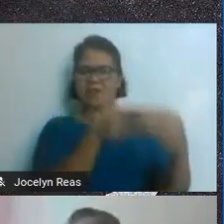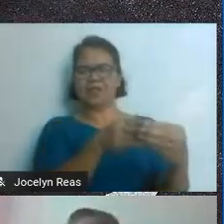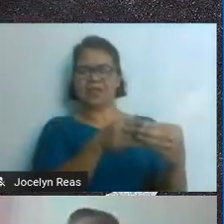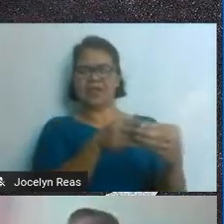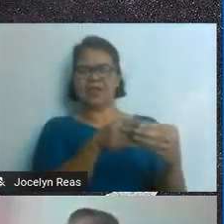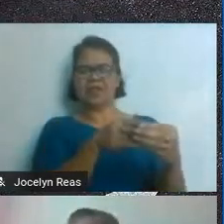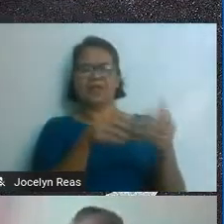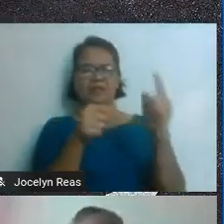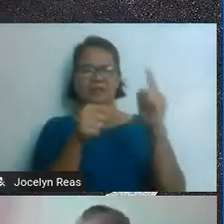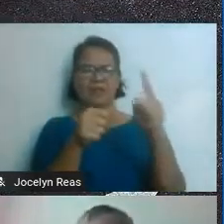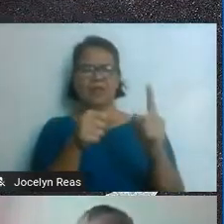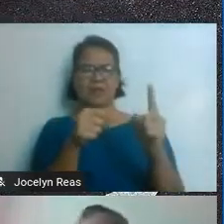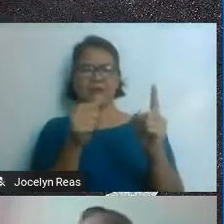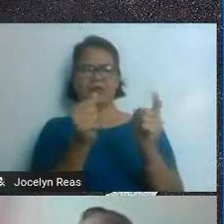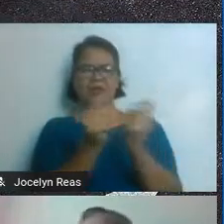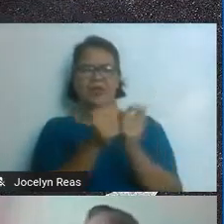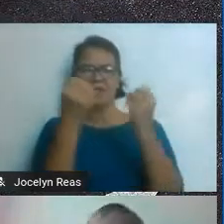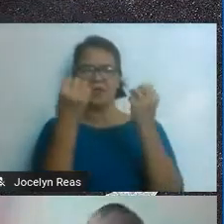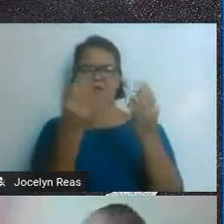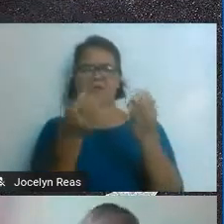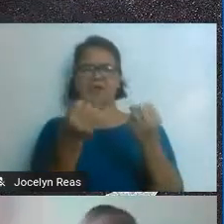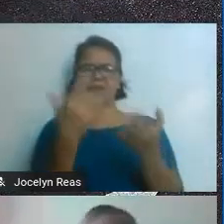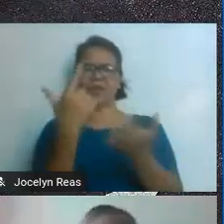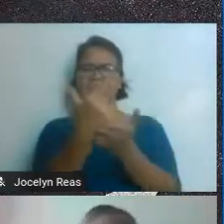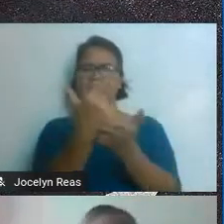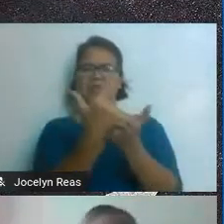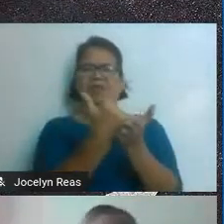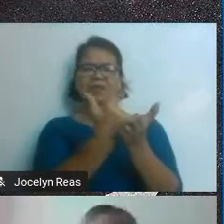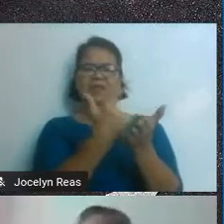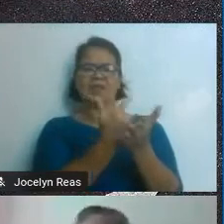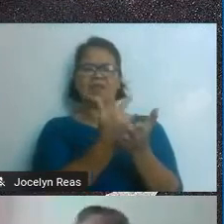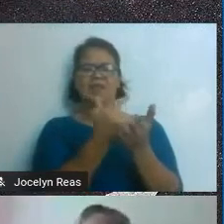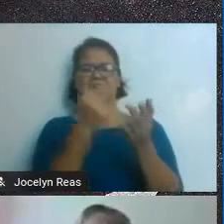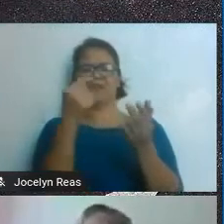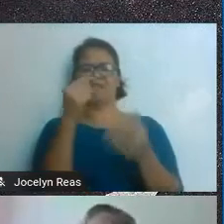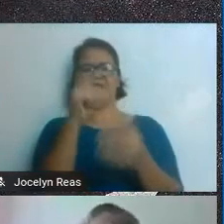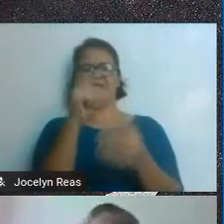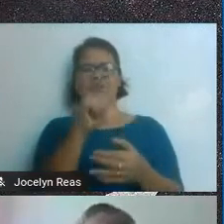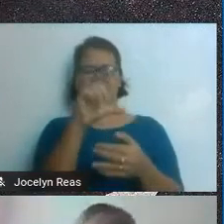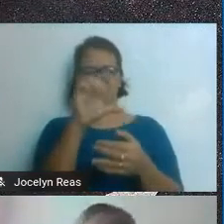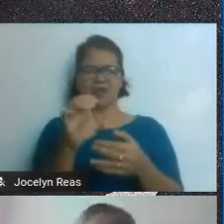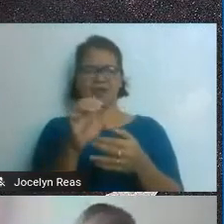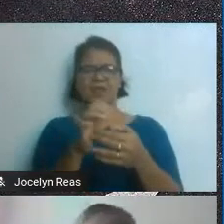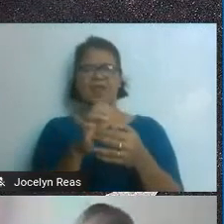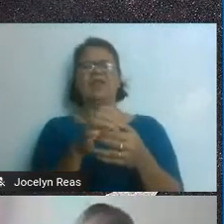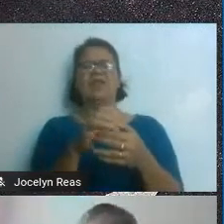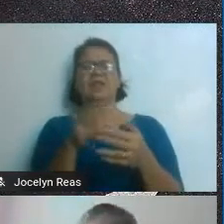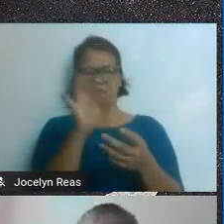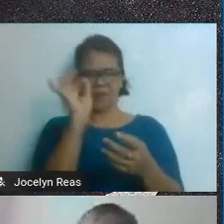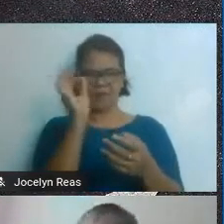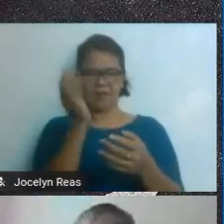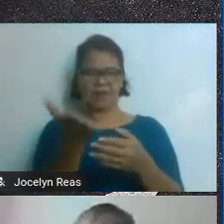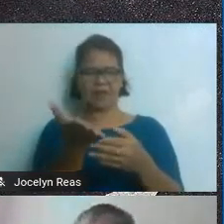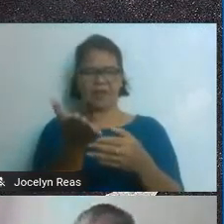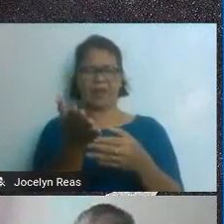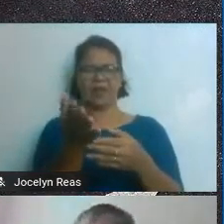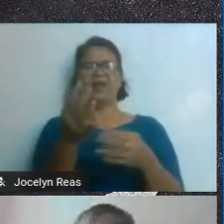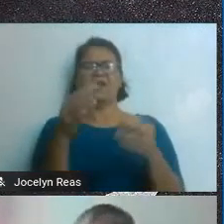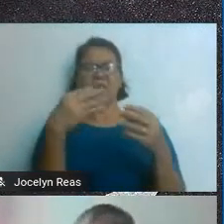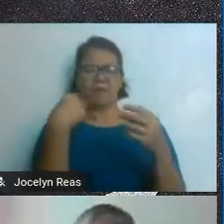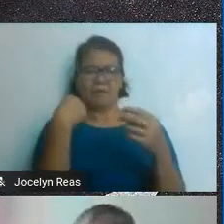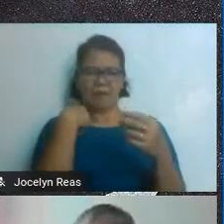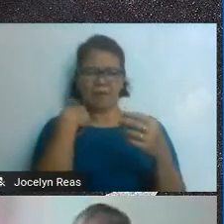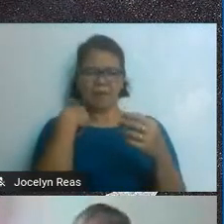so many lists of the curriculum standards, etc., are found there. We just had to identify